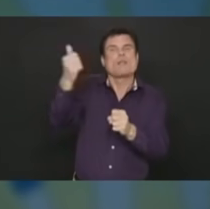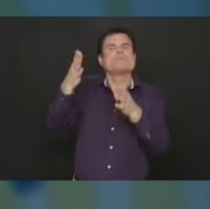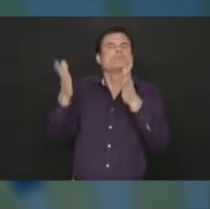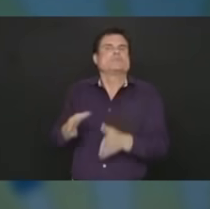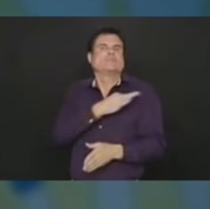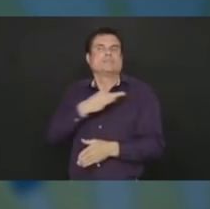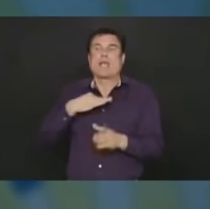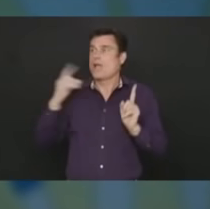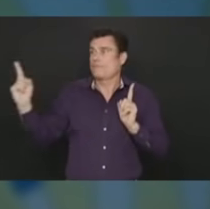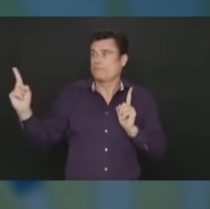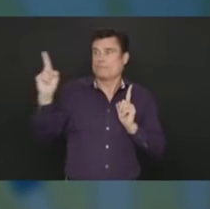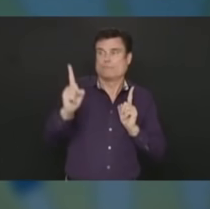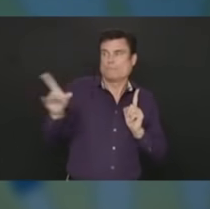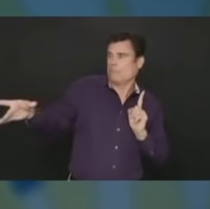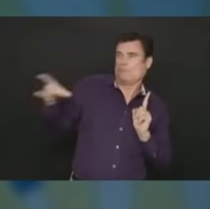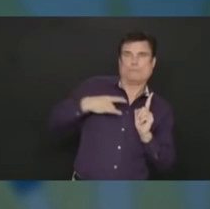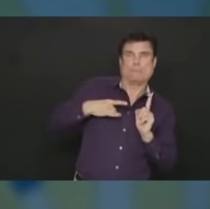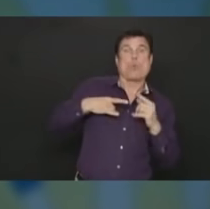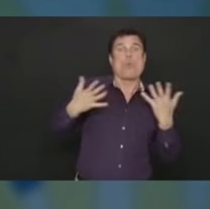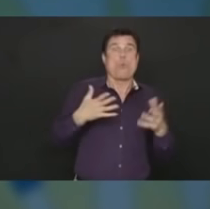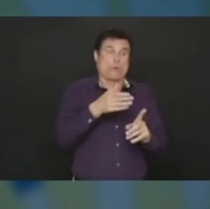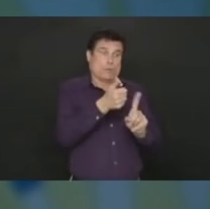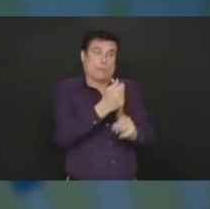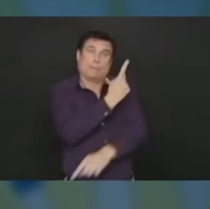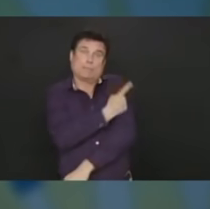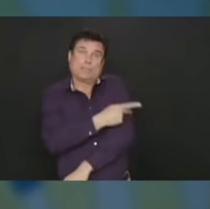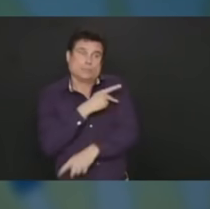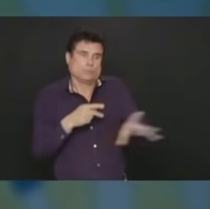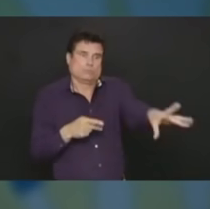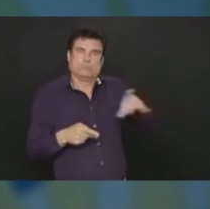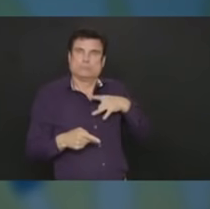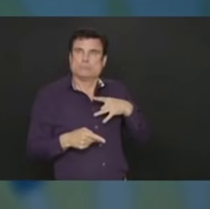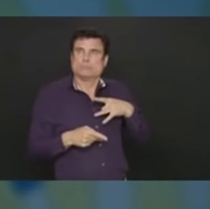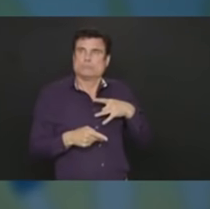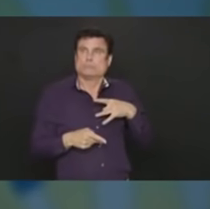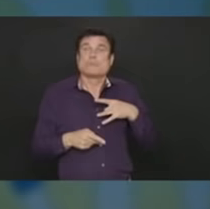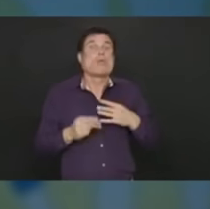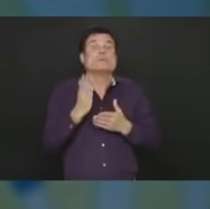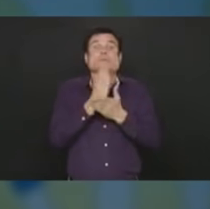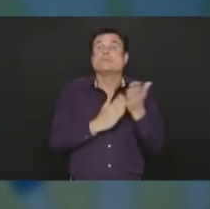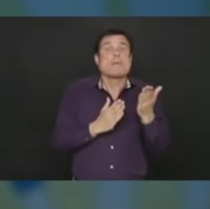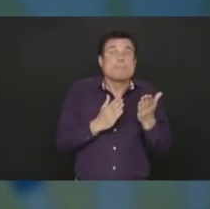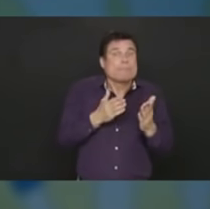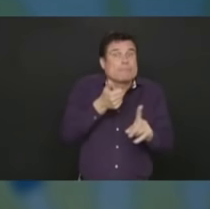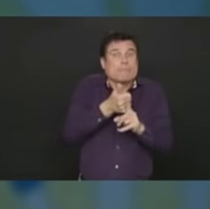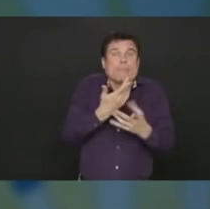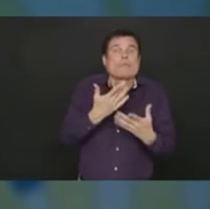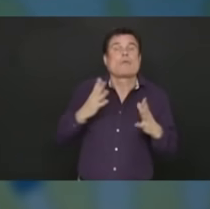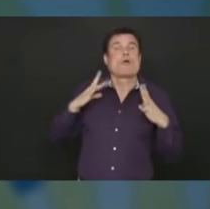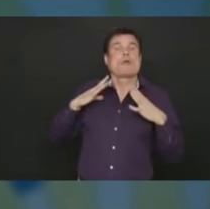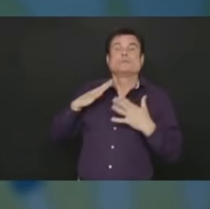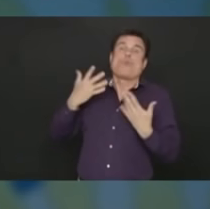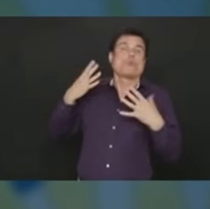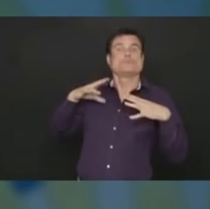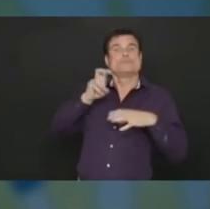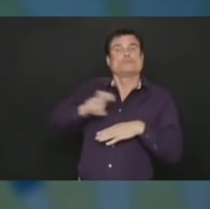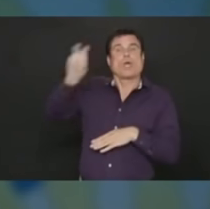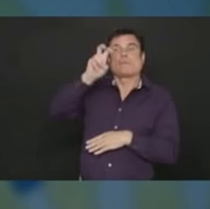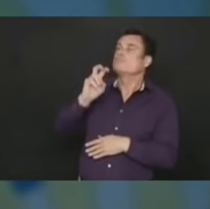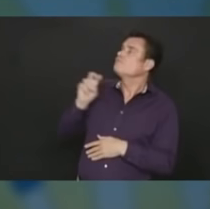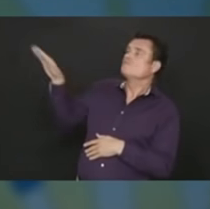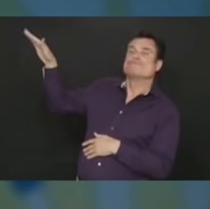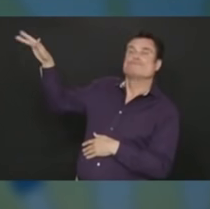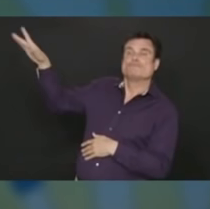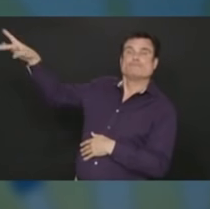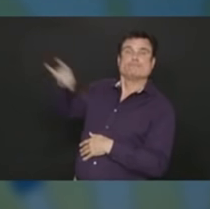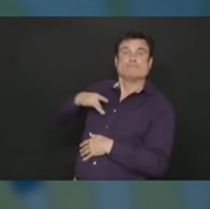attendance at, for example, the dental conference that we know about, or from exposure to family members who may be